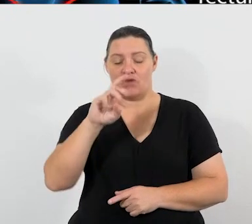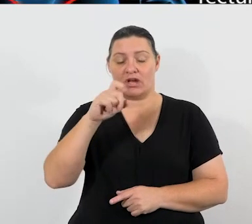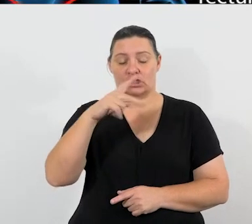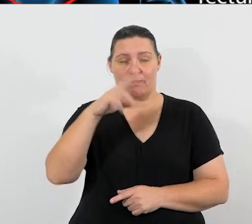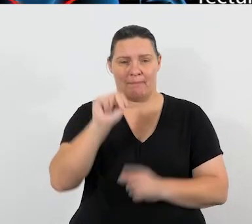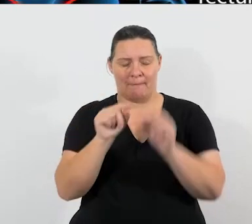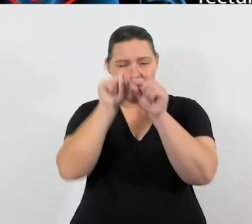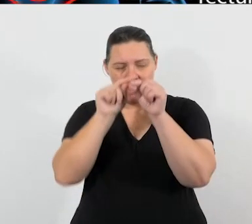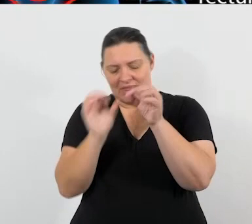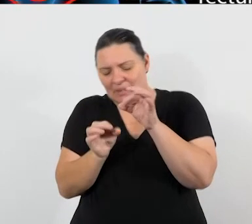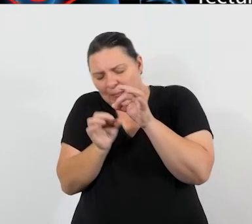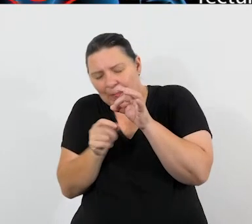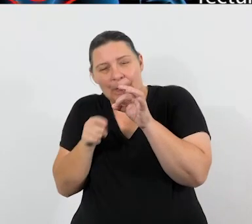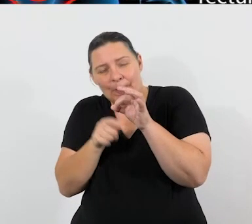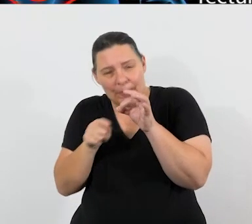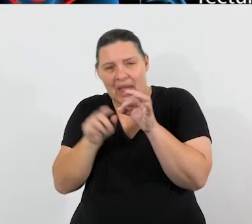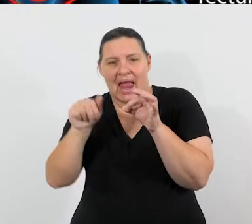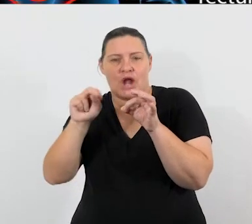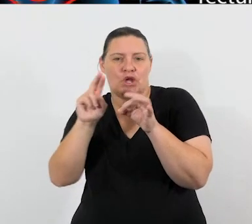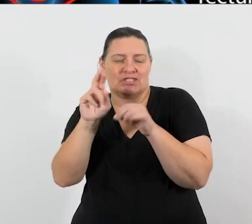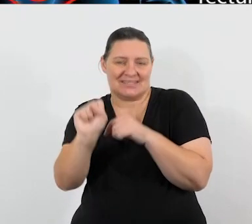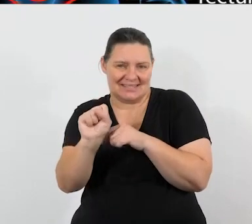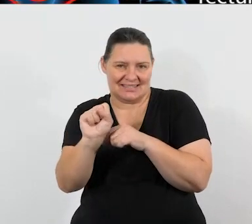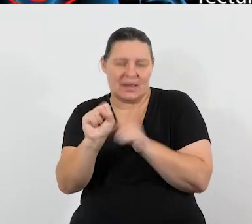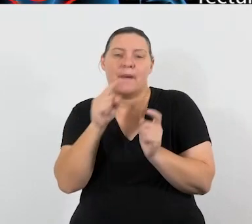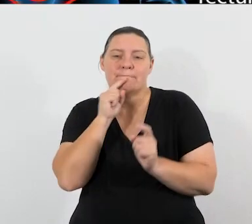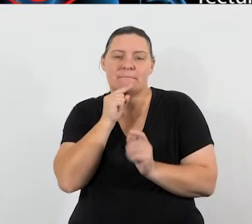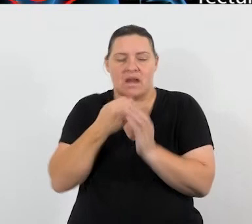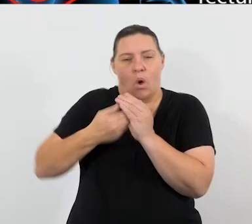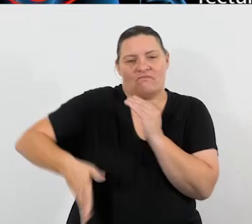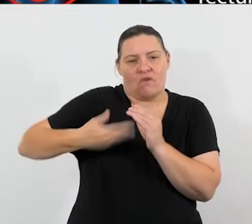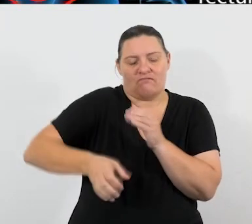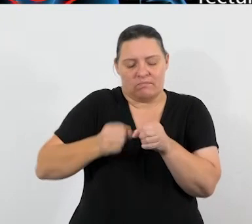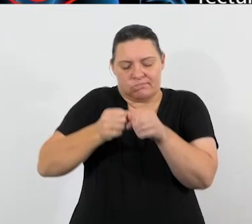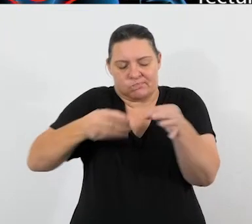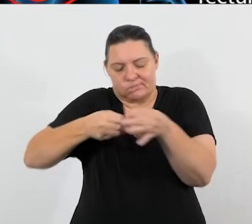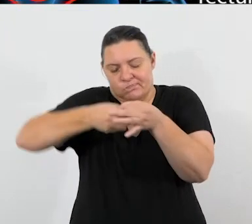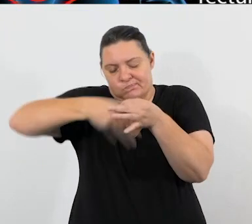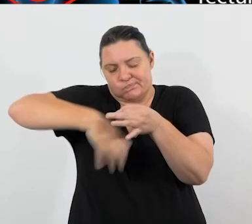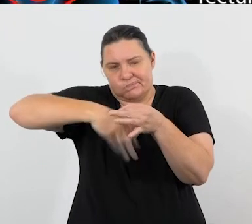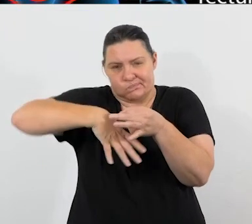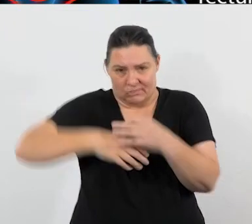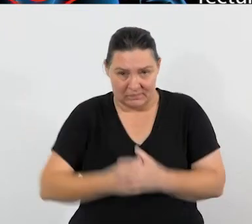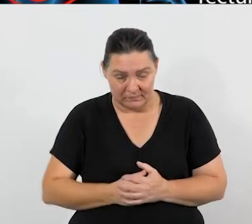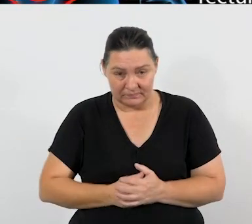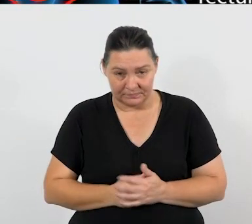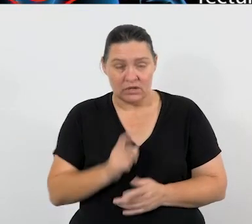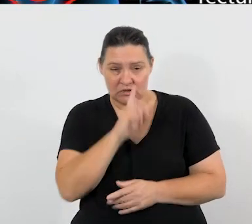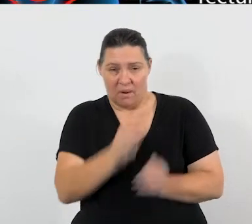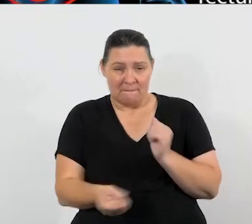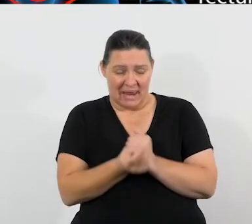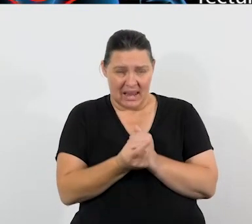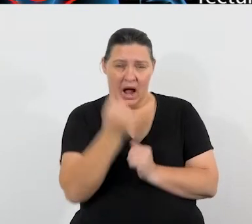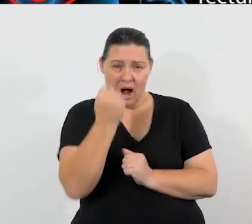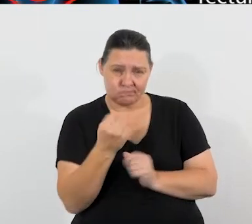rectum, and this small part here is the anus where the ejection takes place. So now the